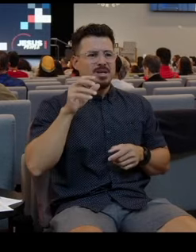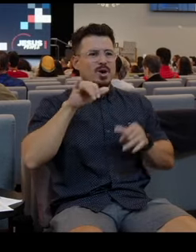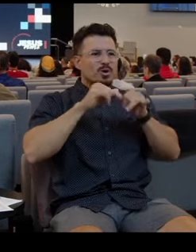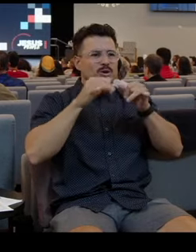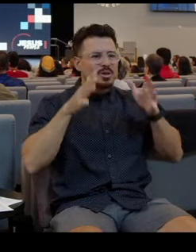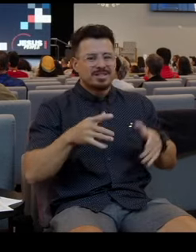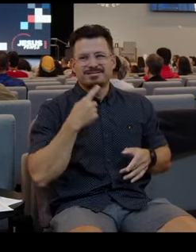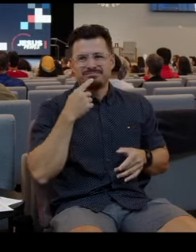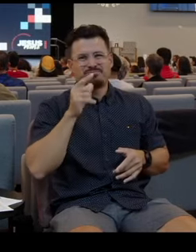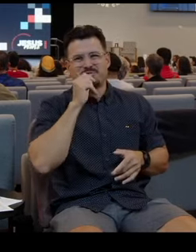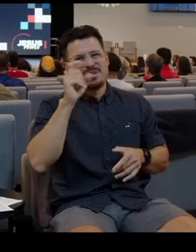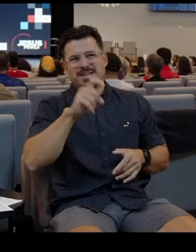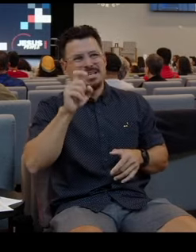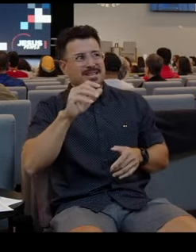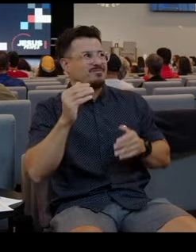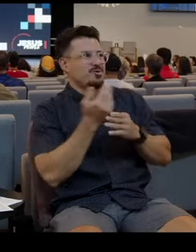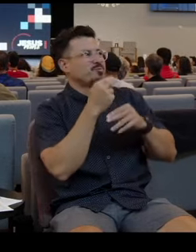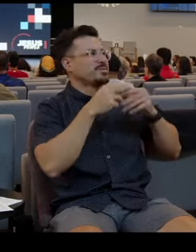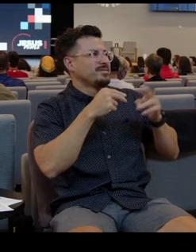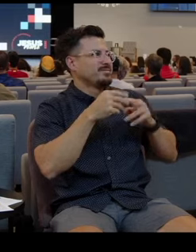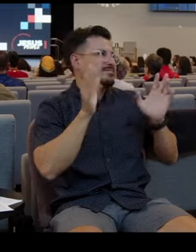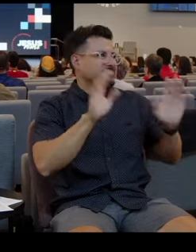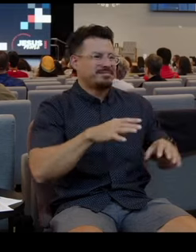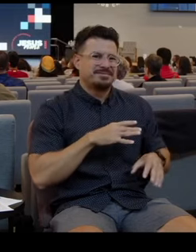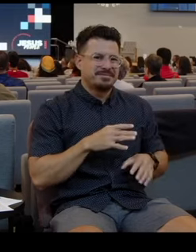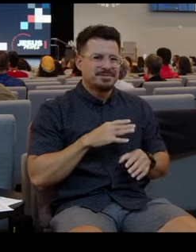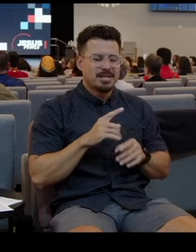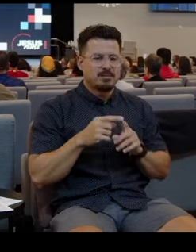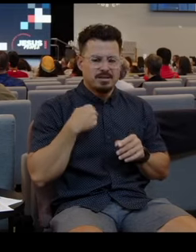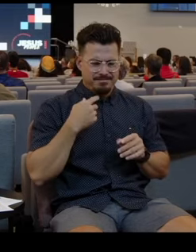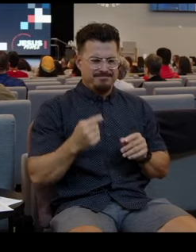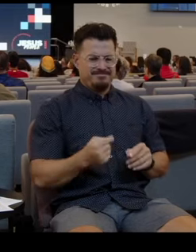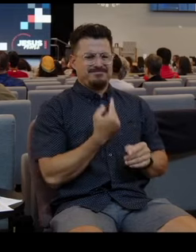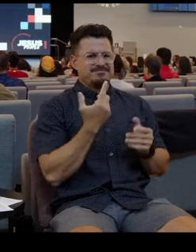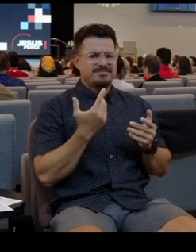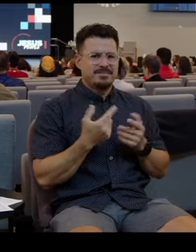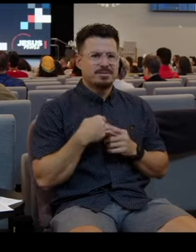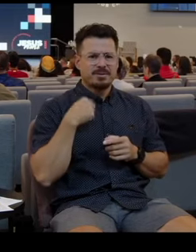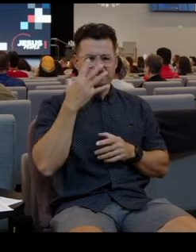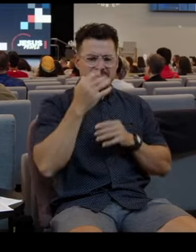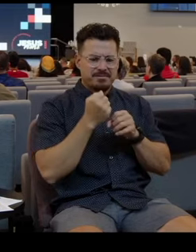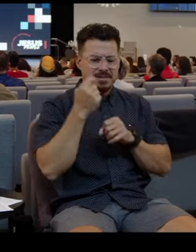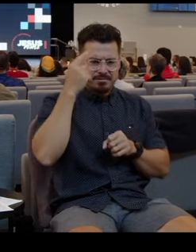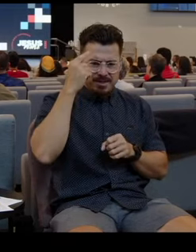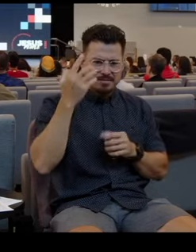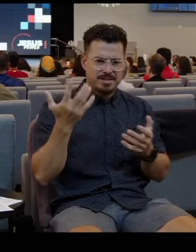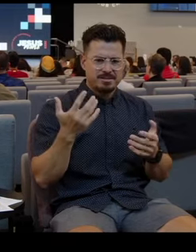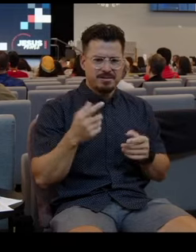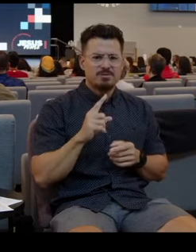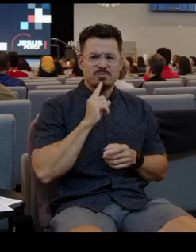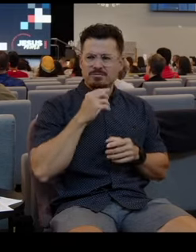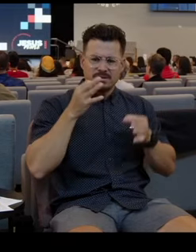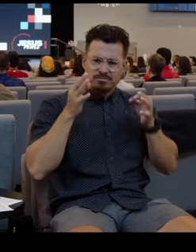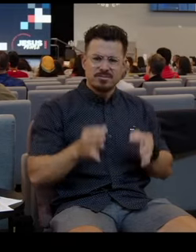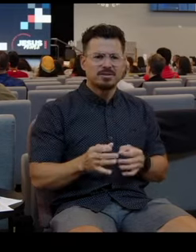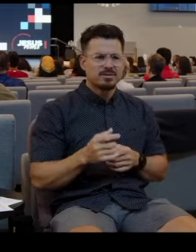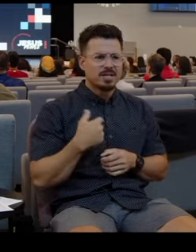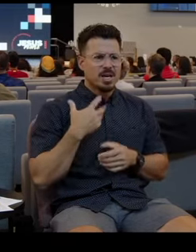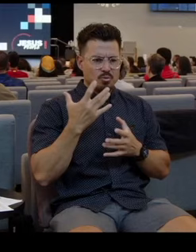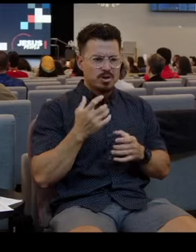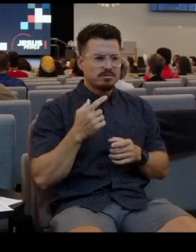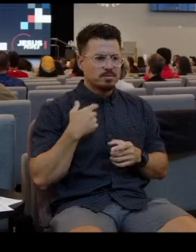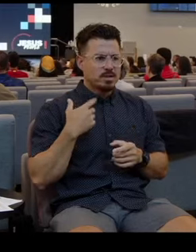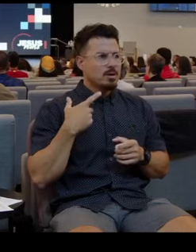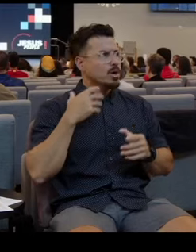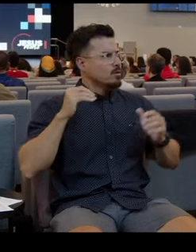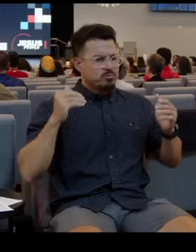building. I must have been saved about five years. And in my mind, I was already totally convinced we were on our way